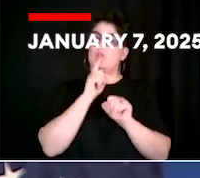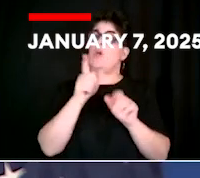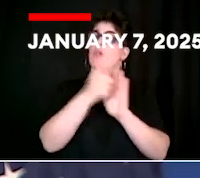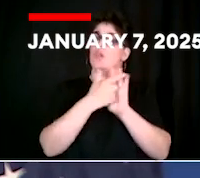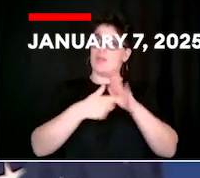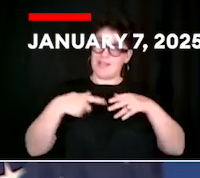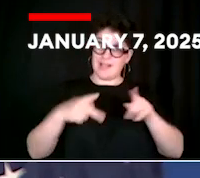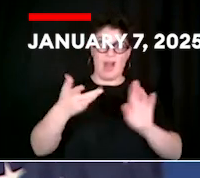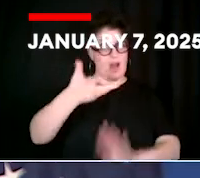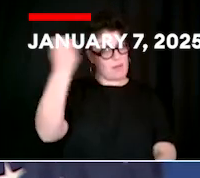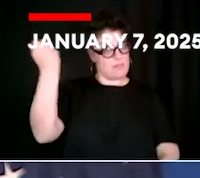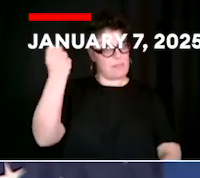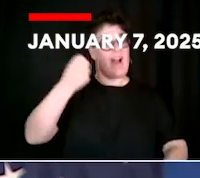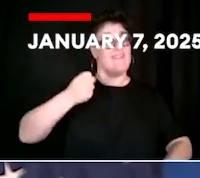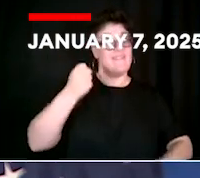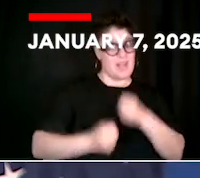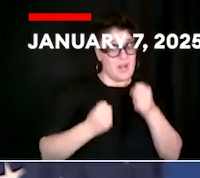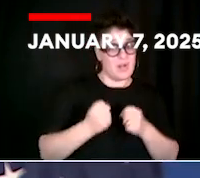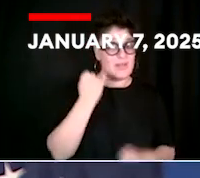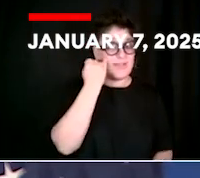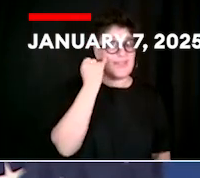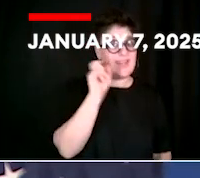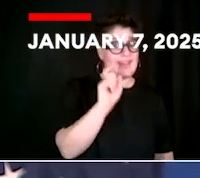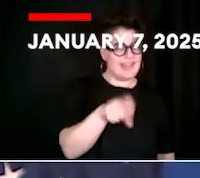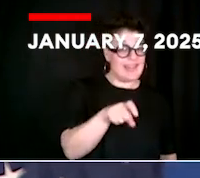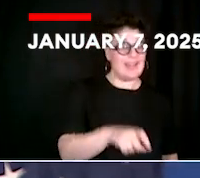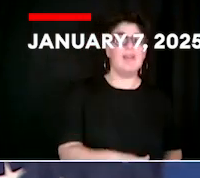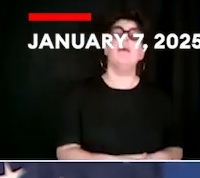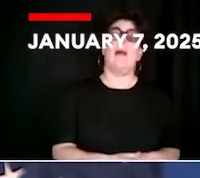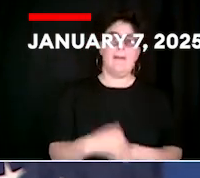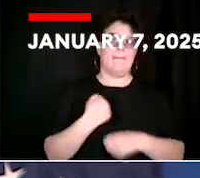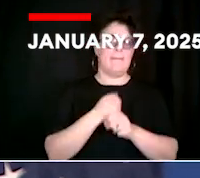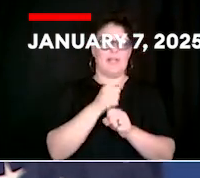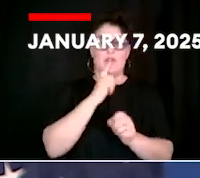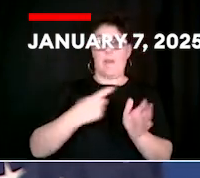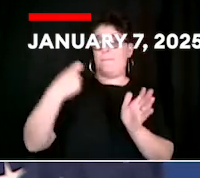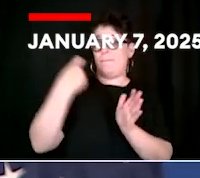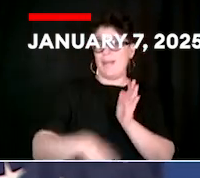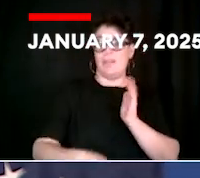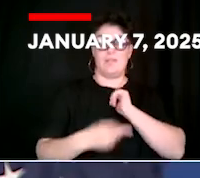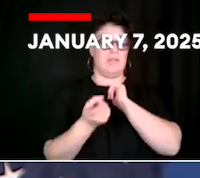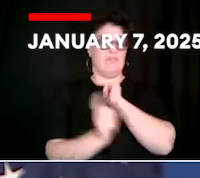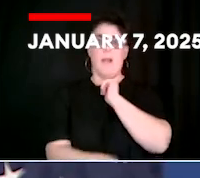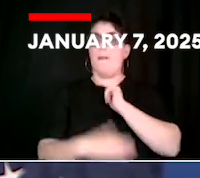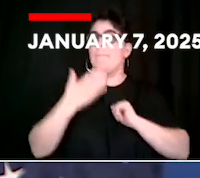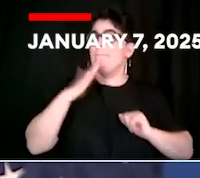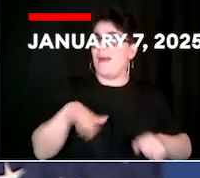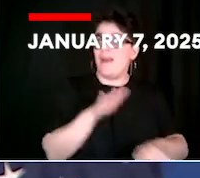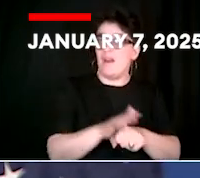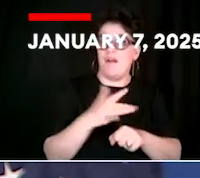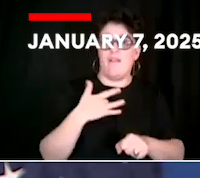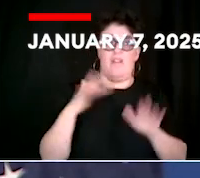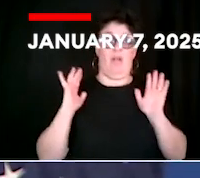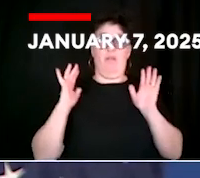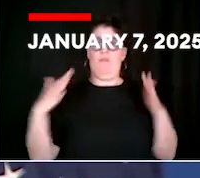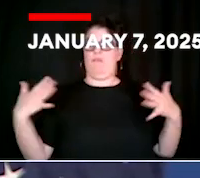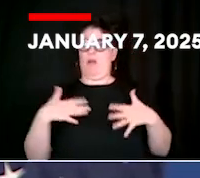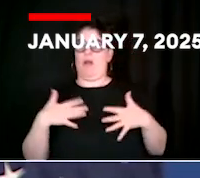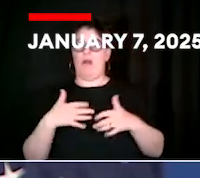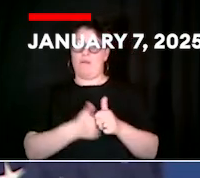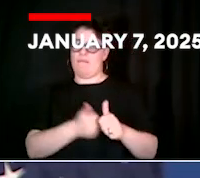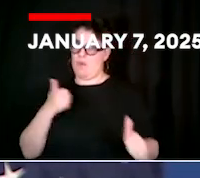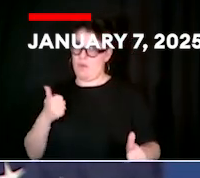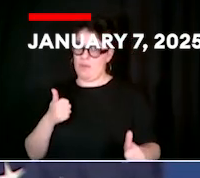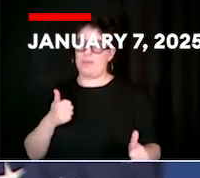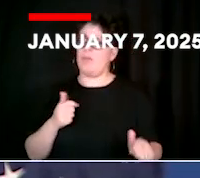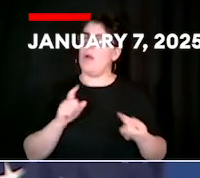needed, make sure the penalties are severe enough that it would deter them from doing it. But there's always going to be,